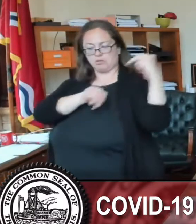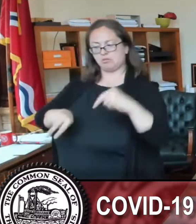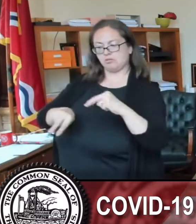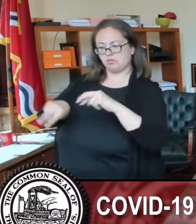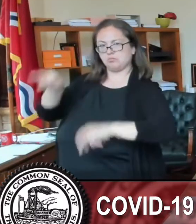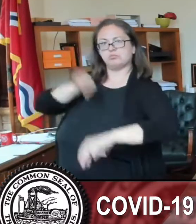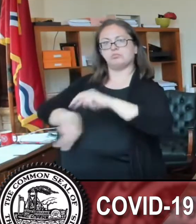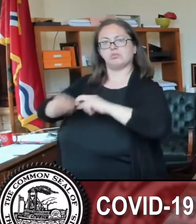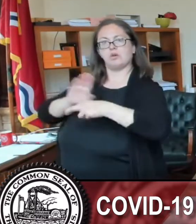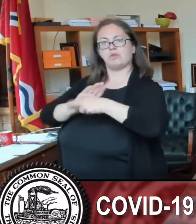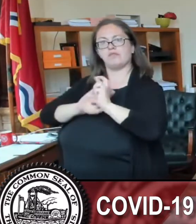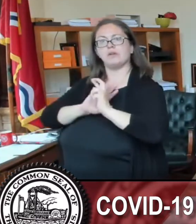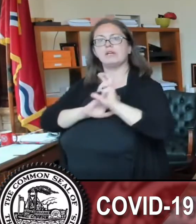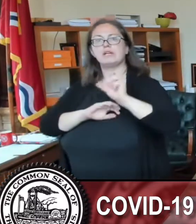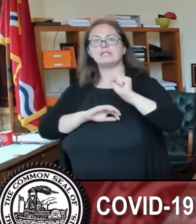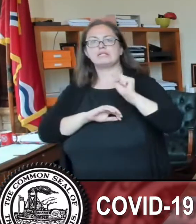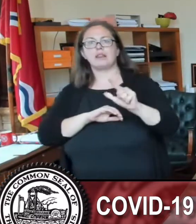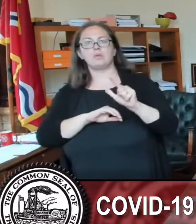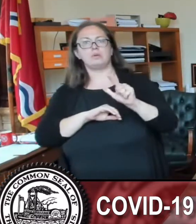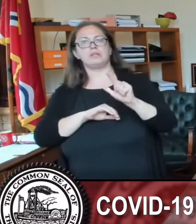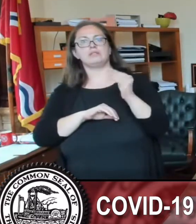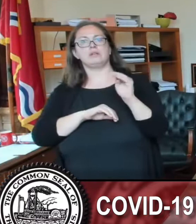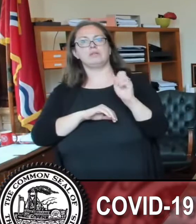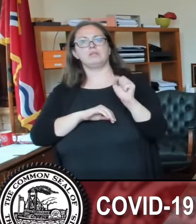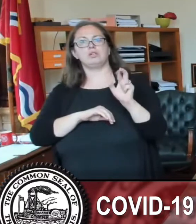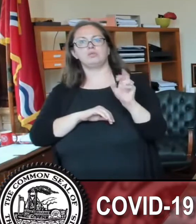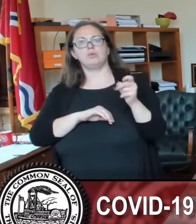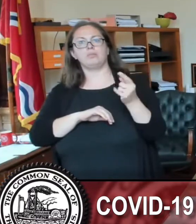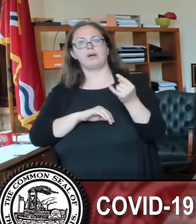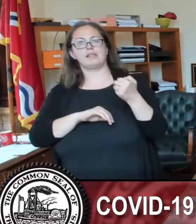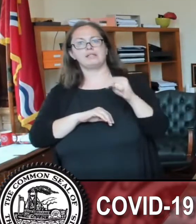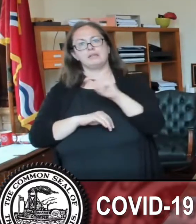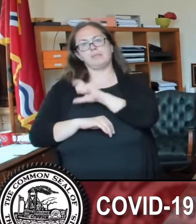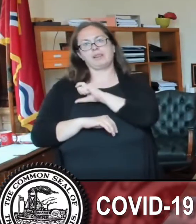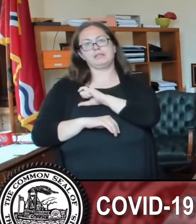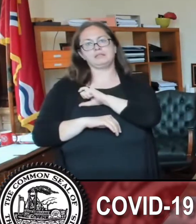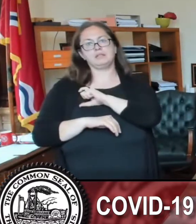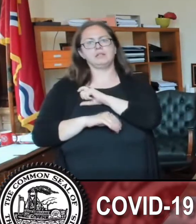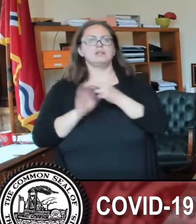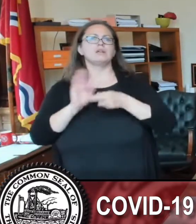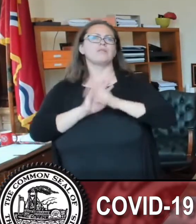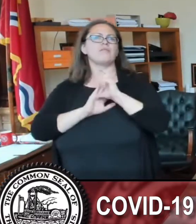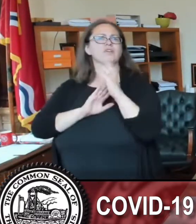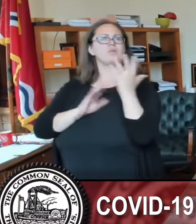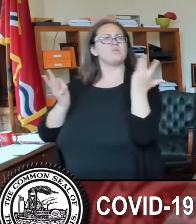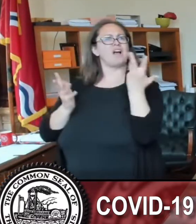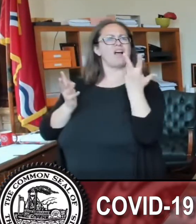Department. This review is about policies, best